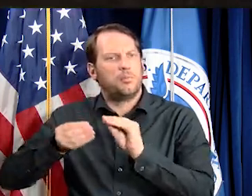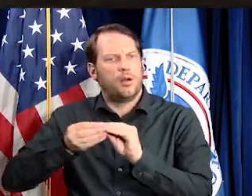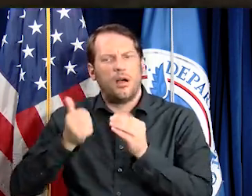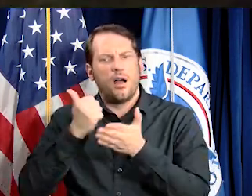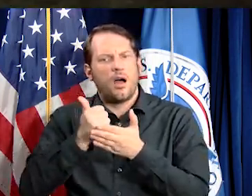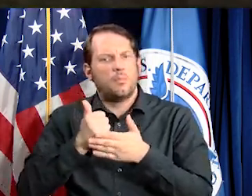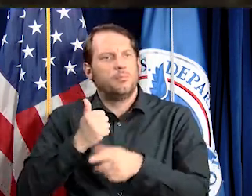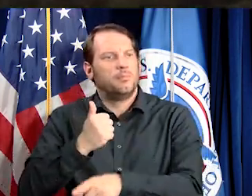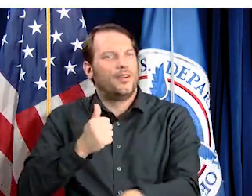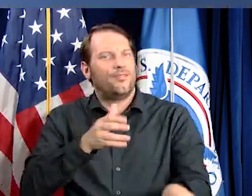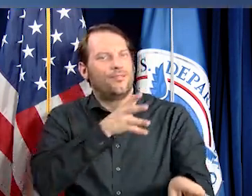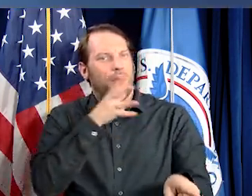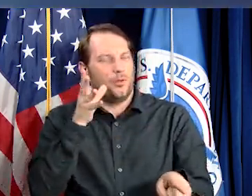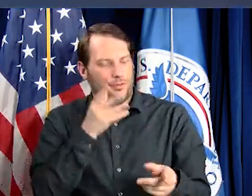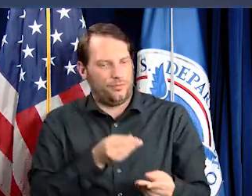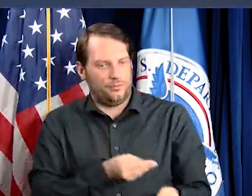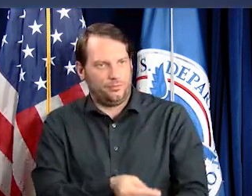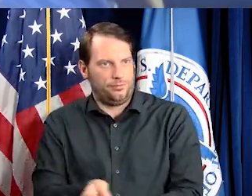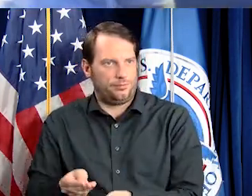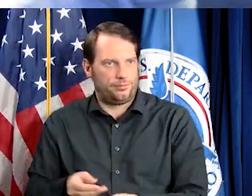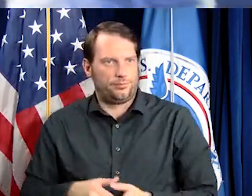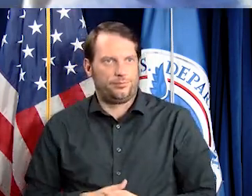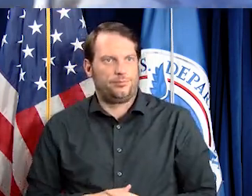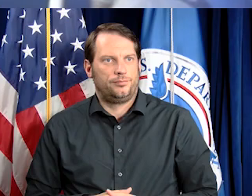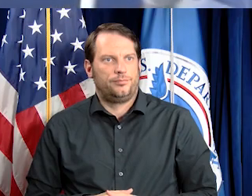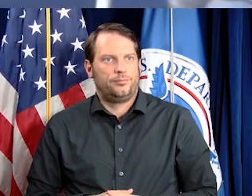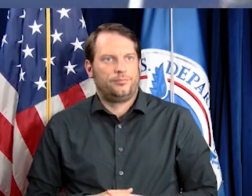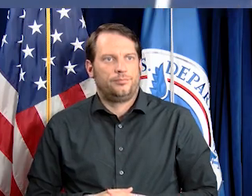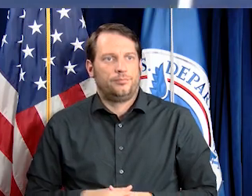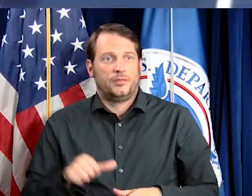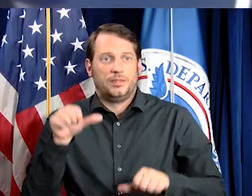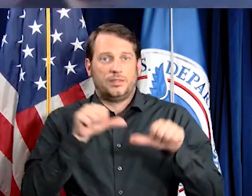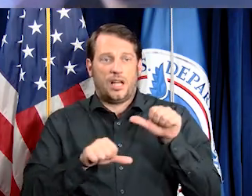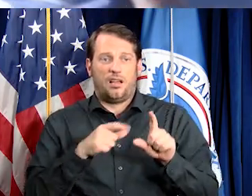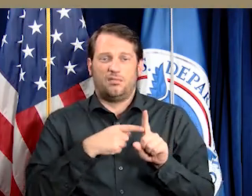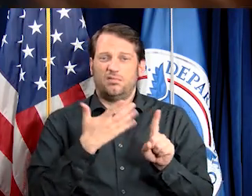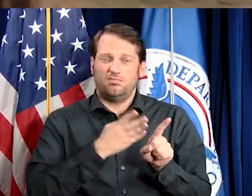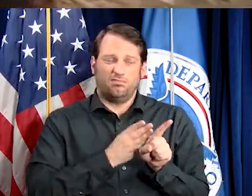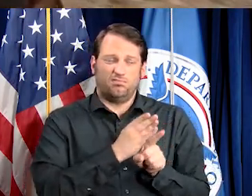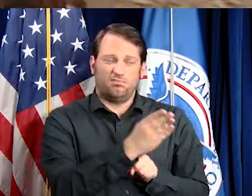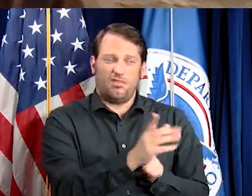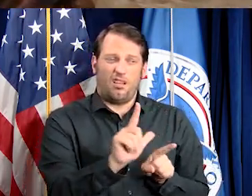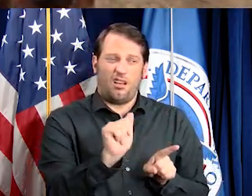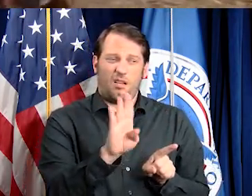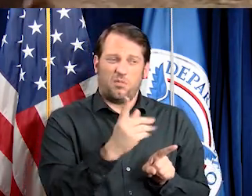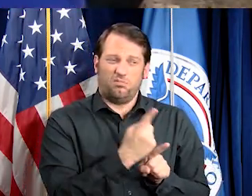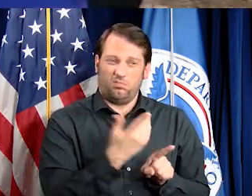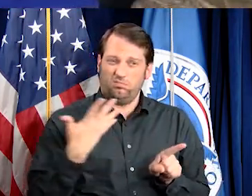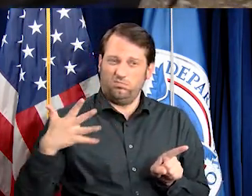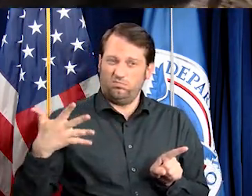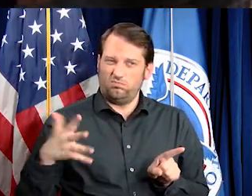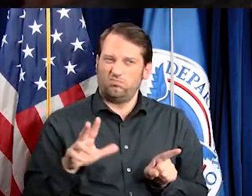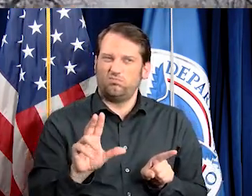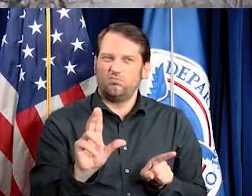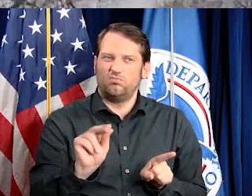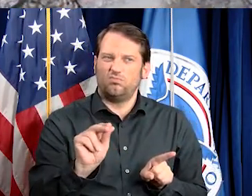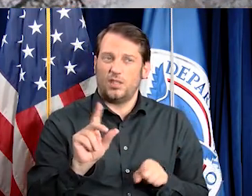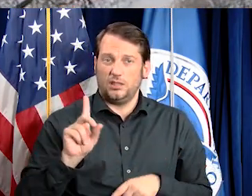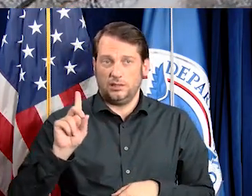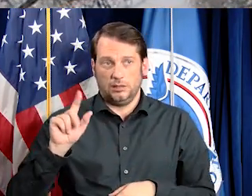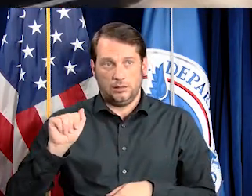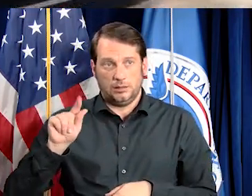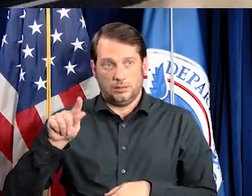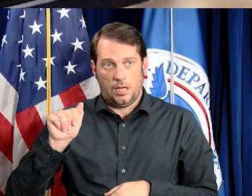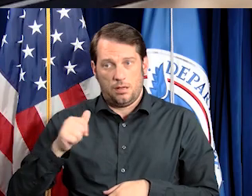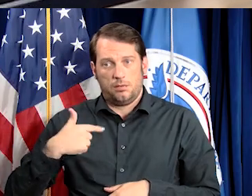young nation. No longer is science something only done in labs. No more is data only the property